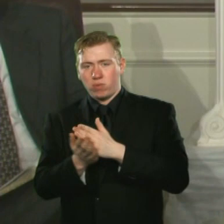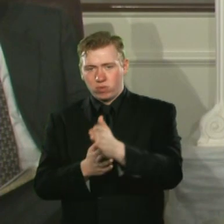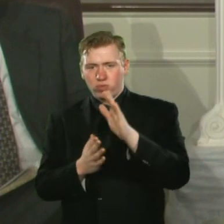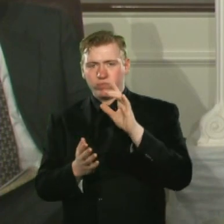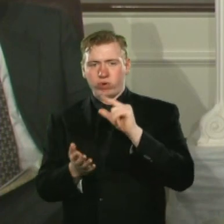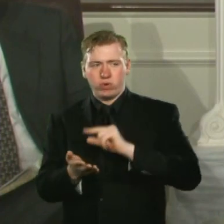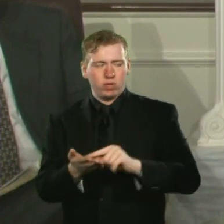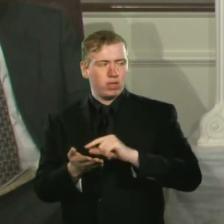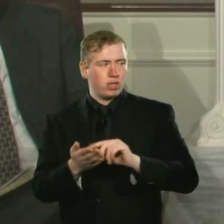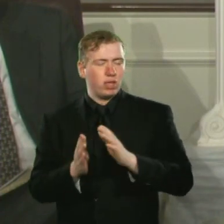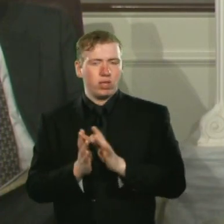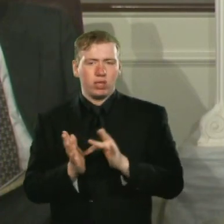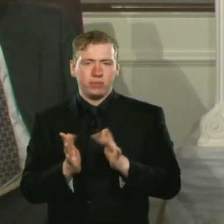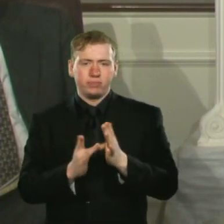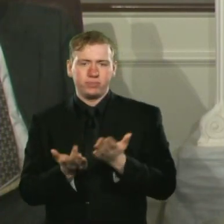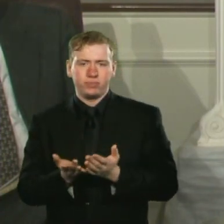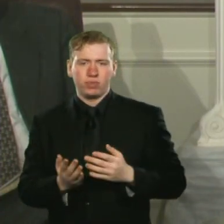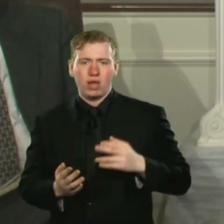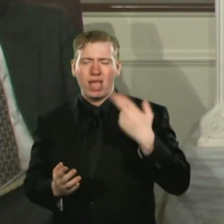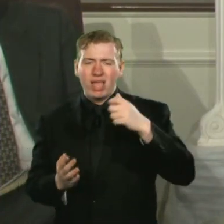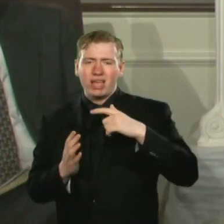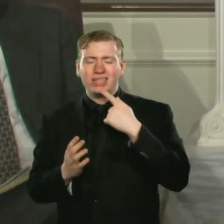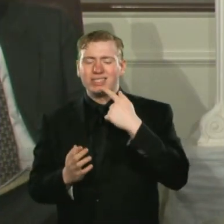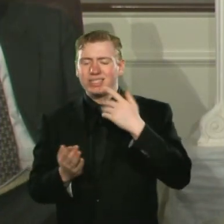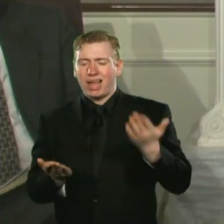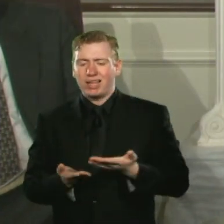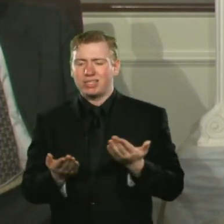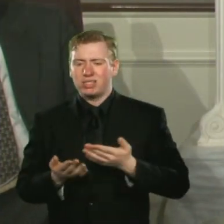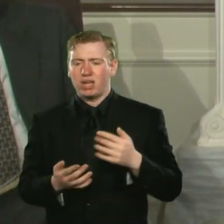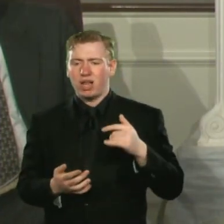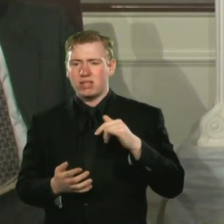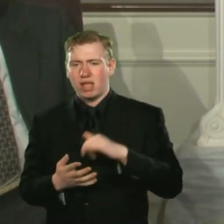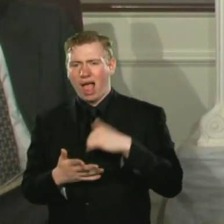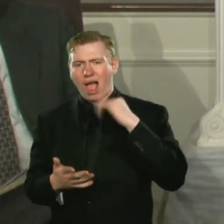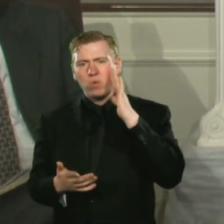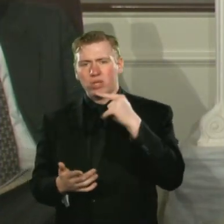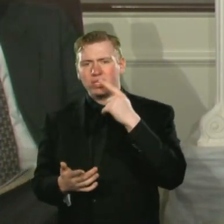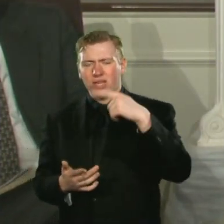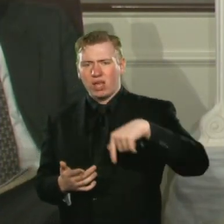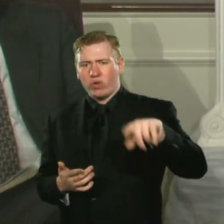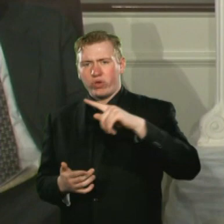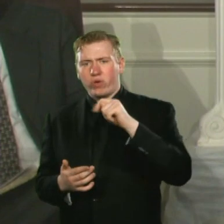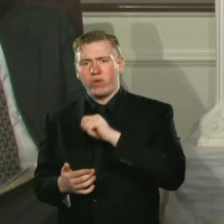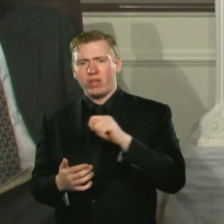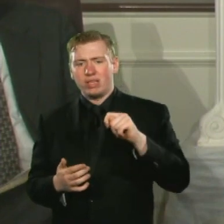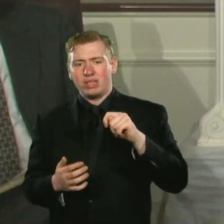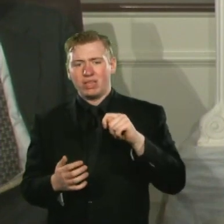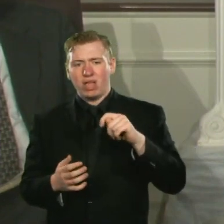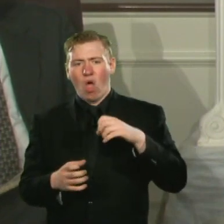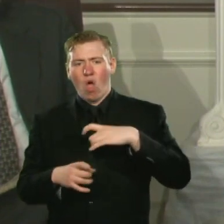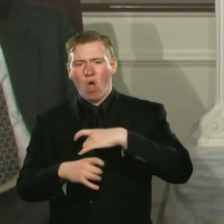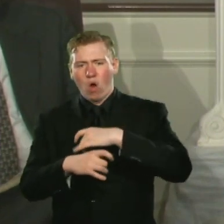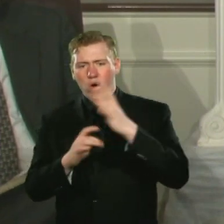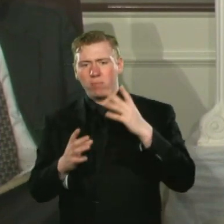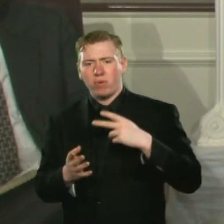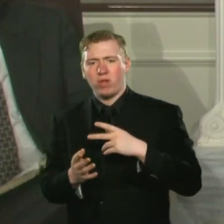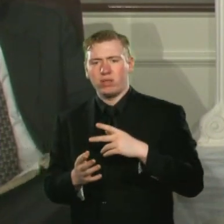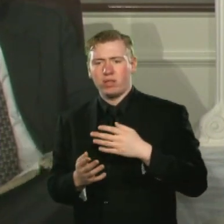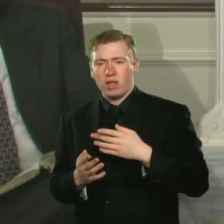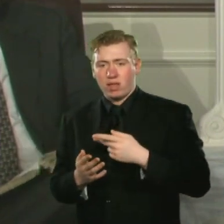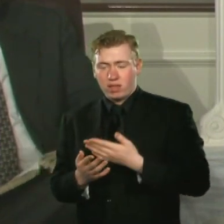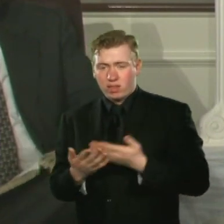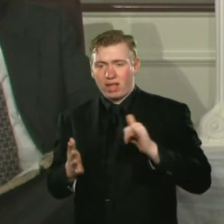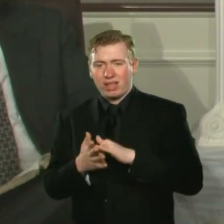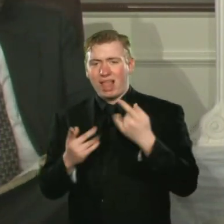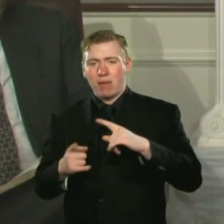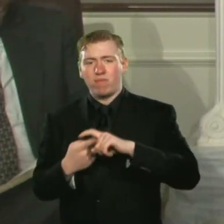Scripture. But he says here, I'm going to tell you the devastating effects of failing to be grateful.